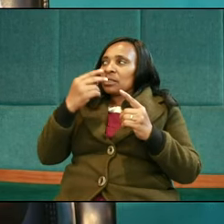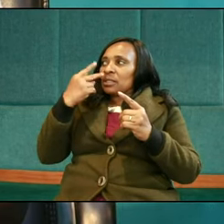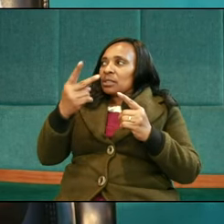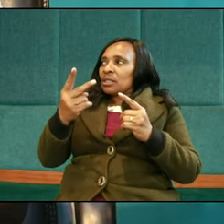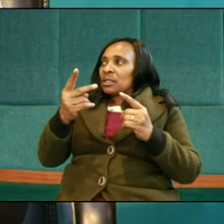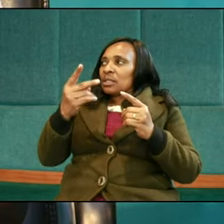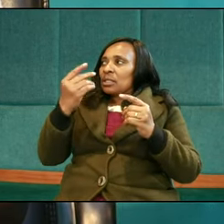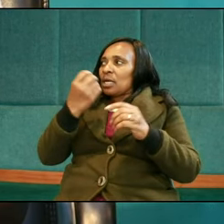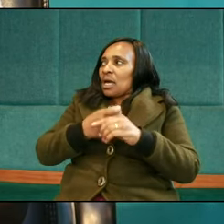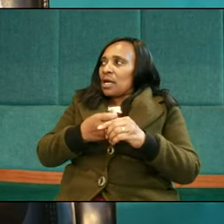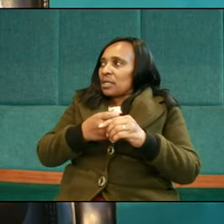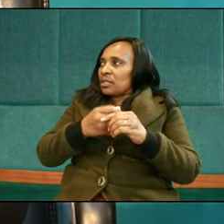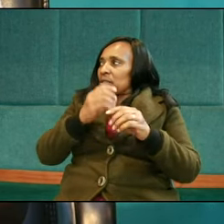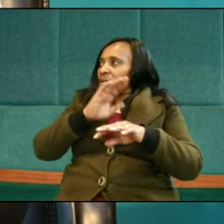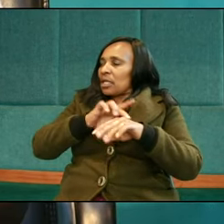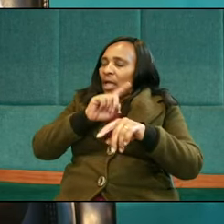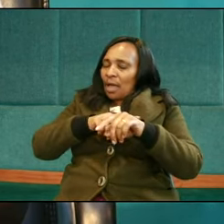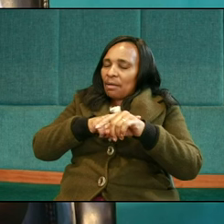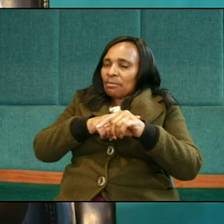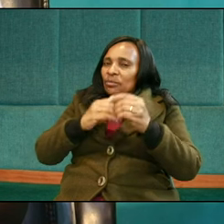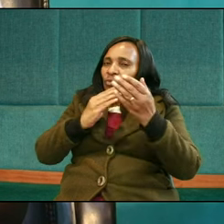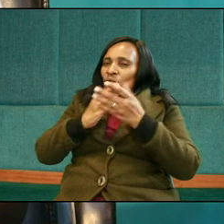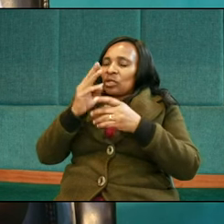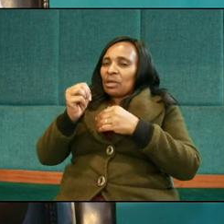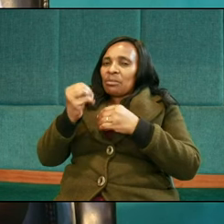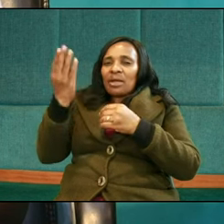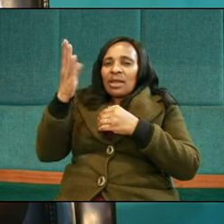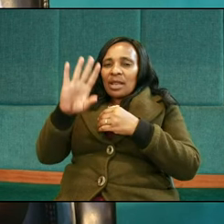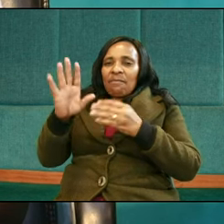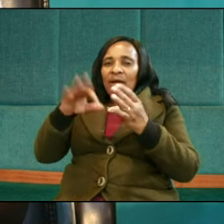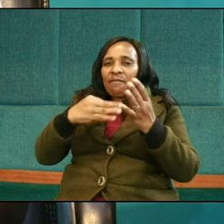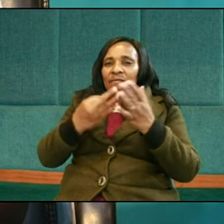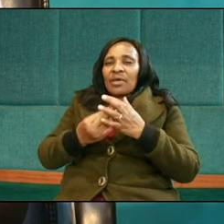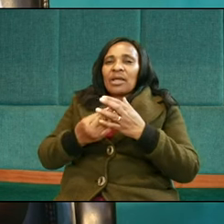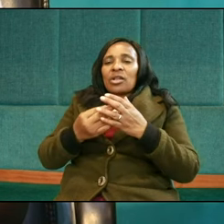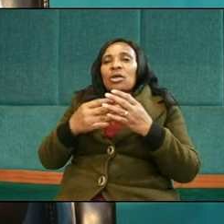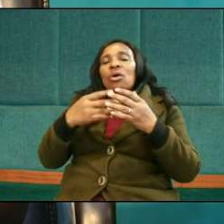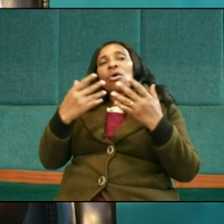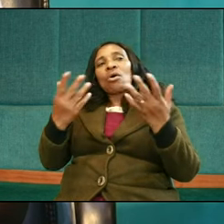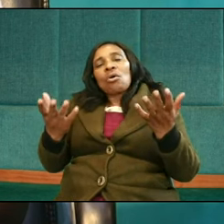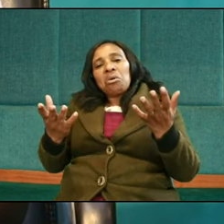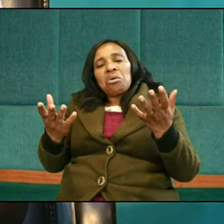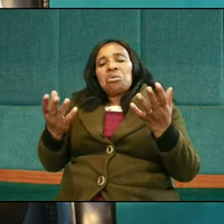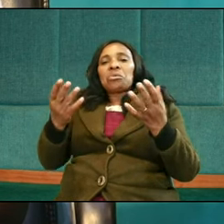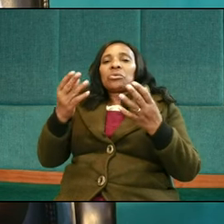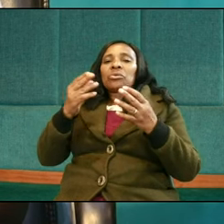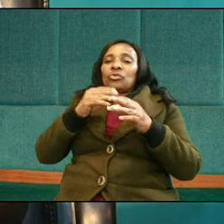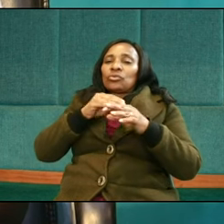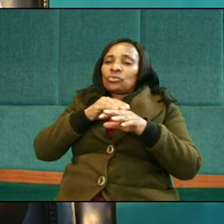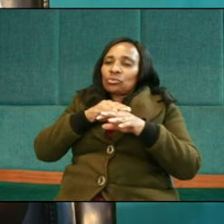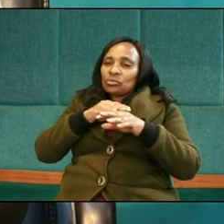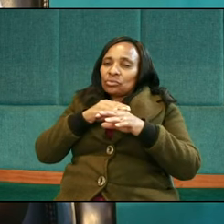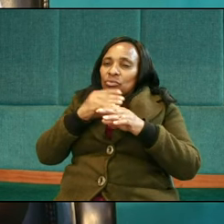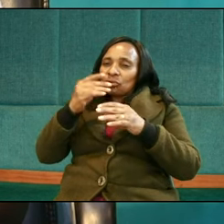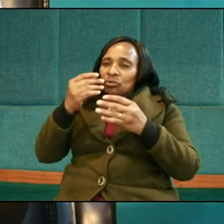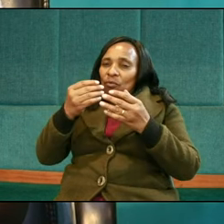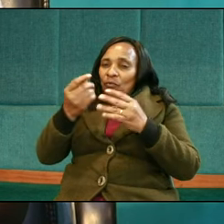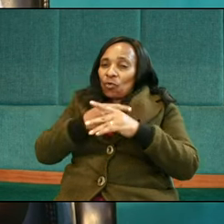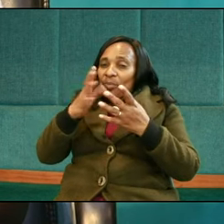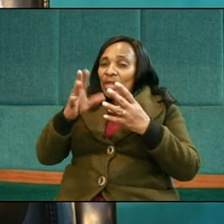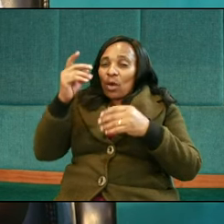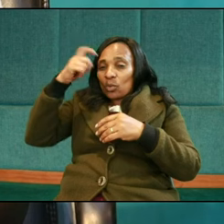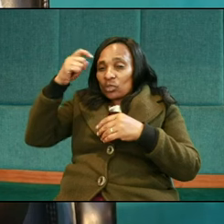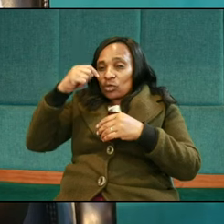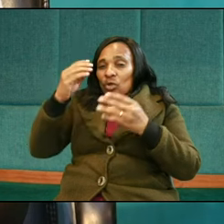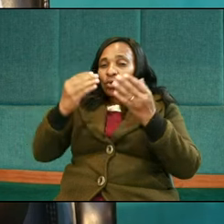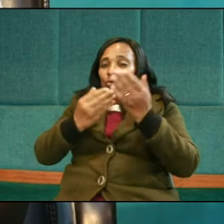every difficulty a call to prayer. Never are they to fail of consulting the great source of all wisdom. Strengthened and enlightened